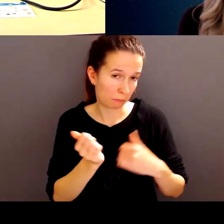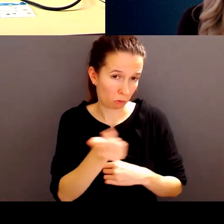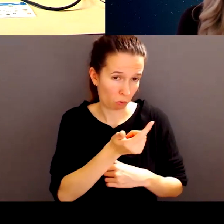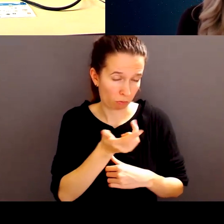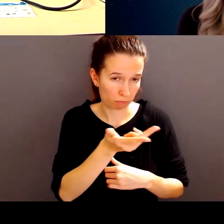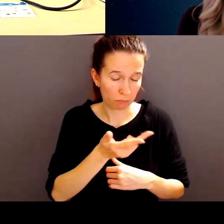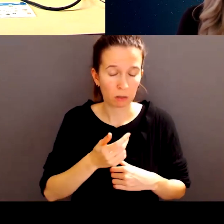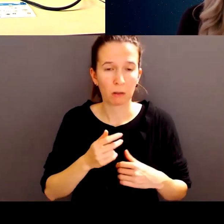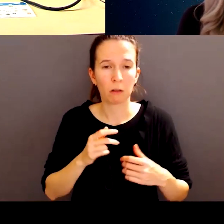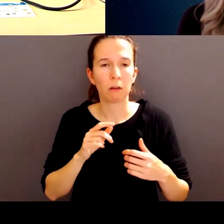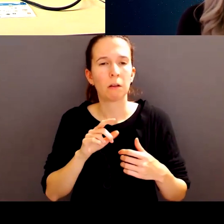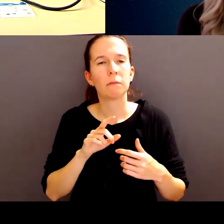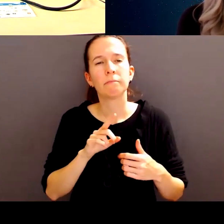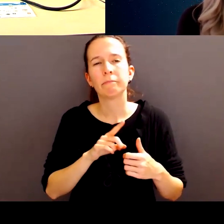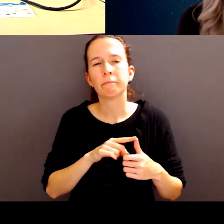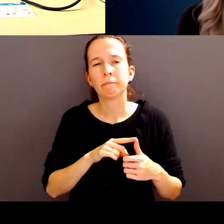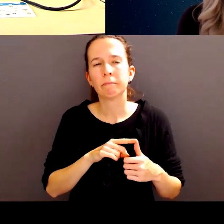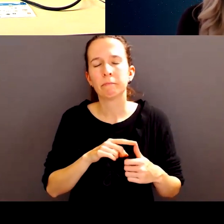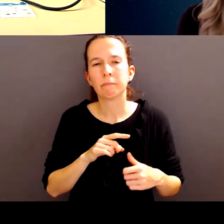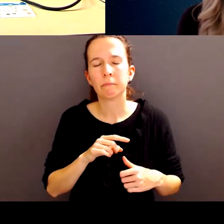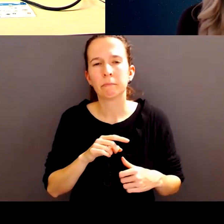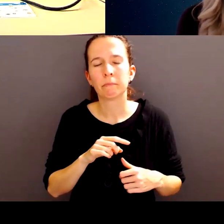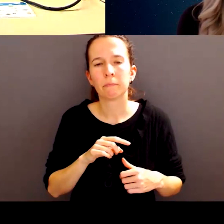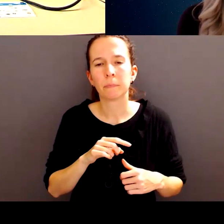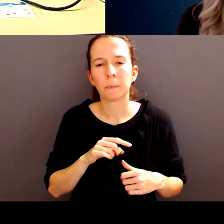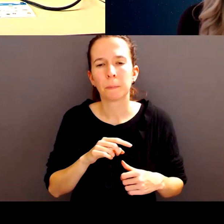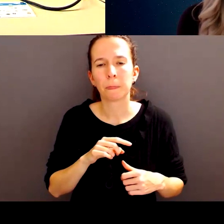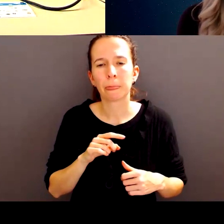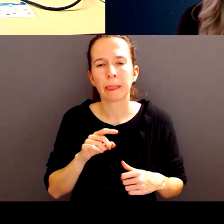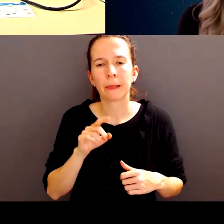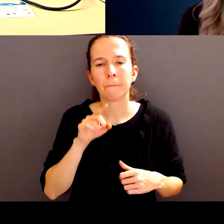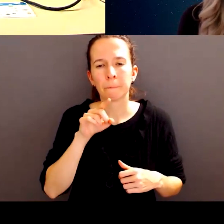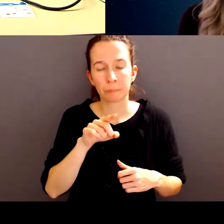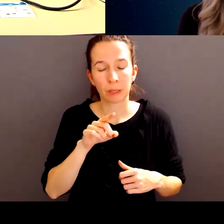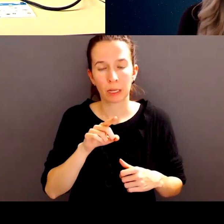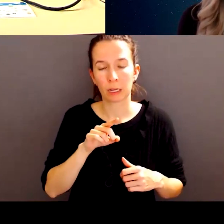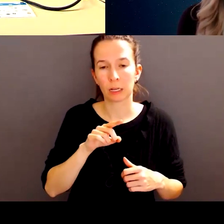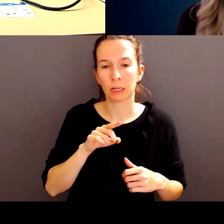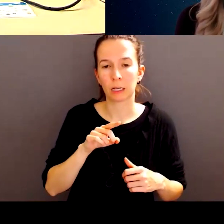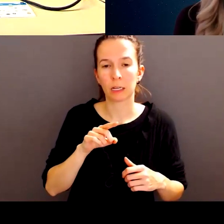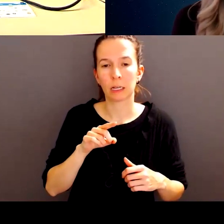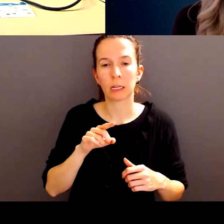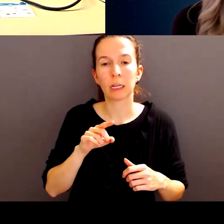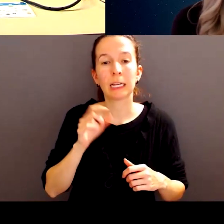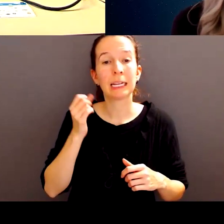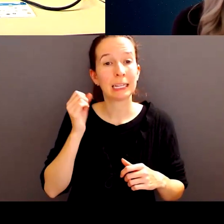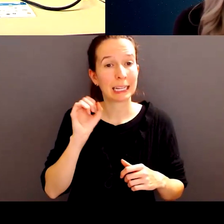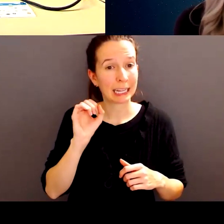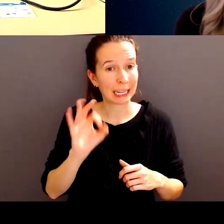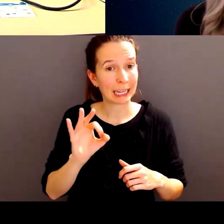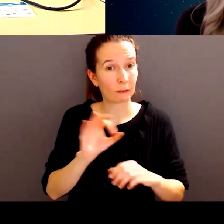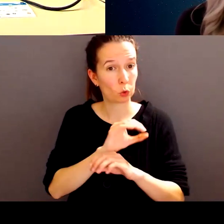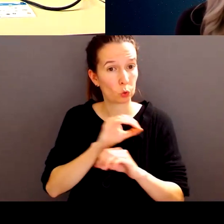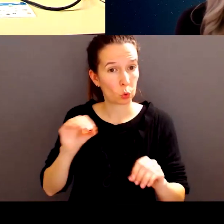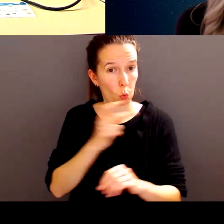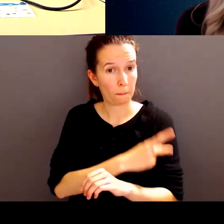but how different do you think the research questions identified would have been without patient